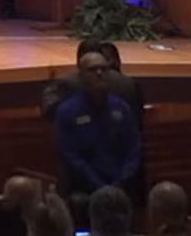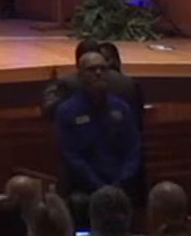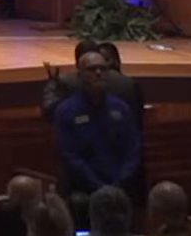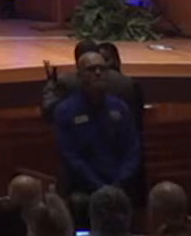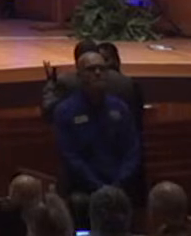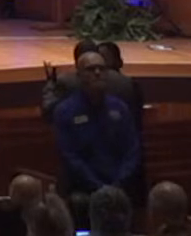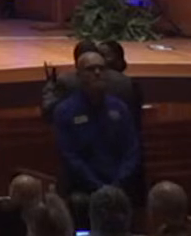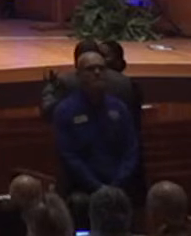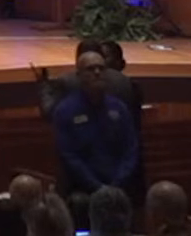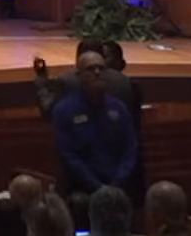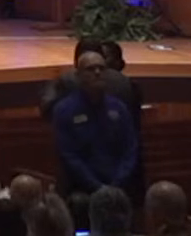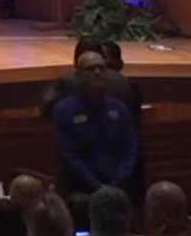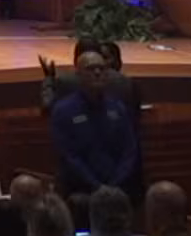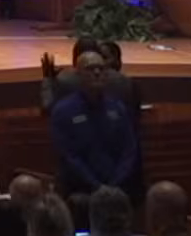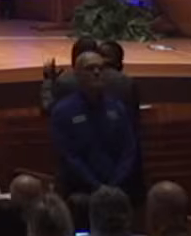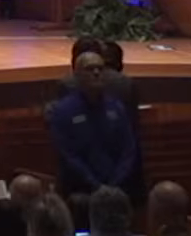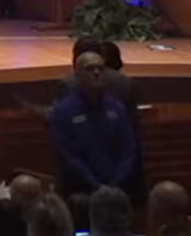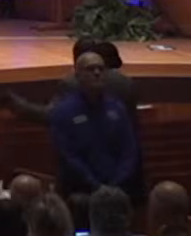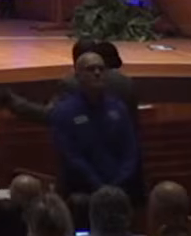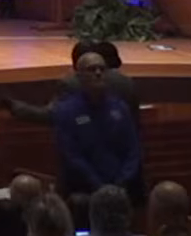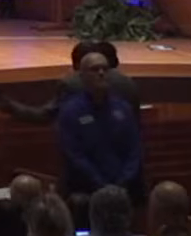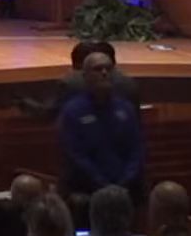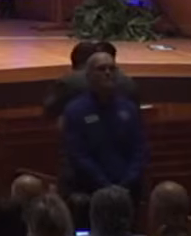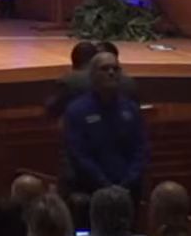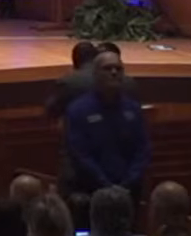The number 3 March from Magic Fool.